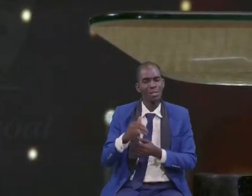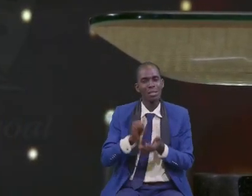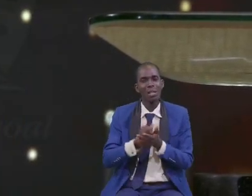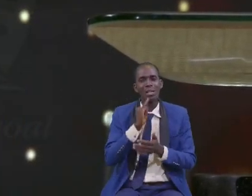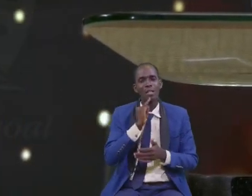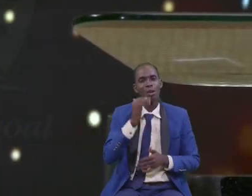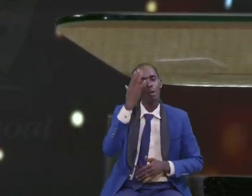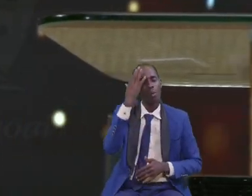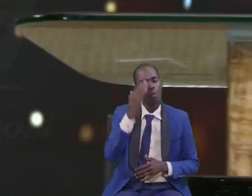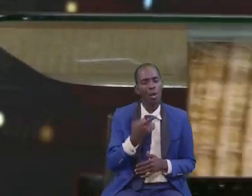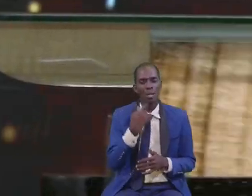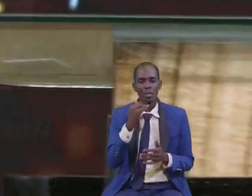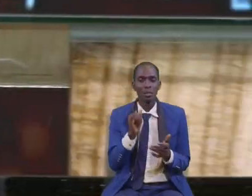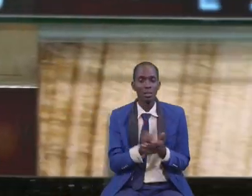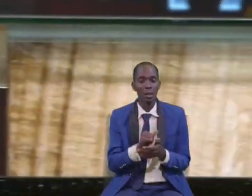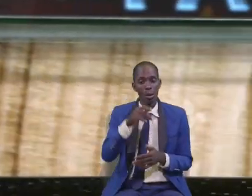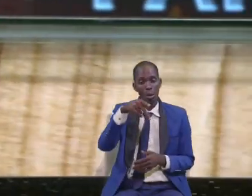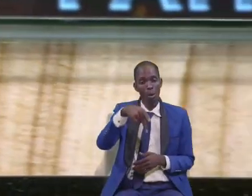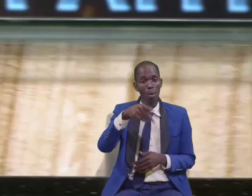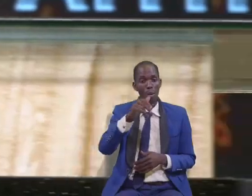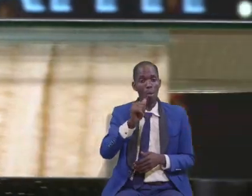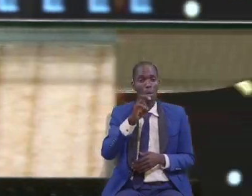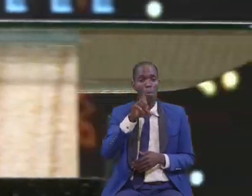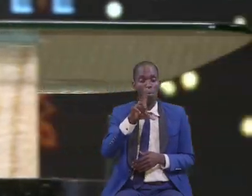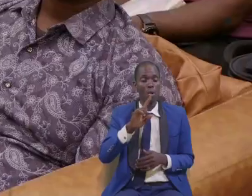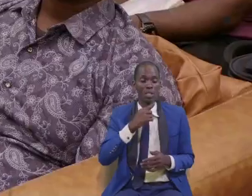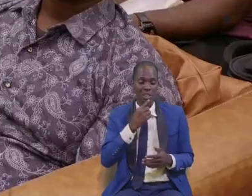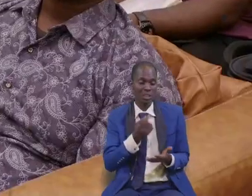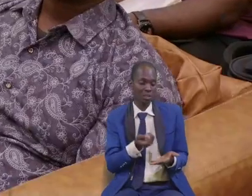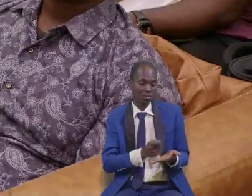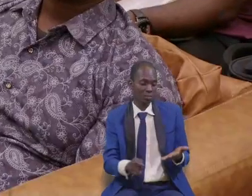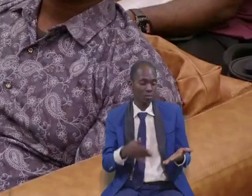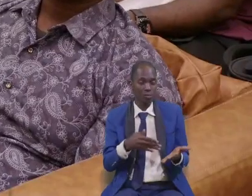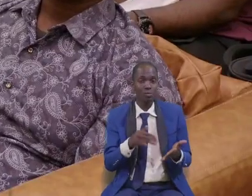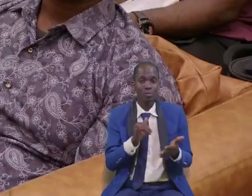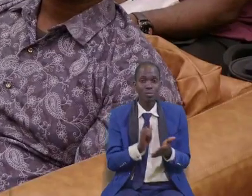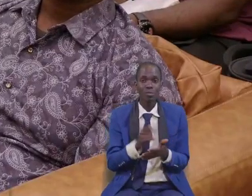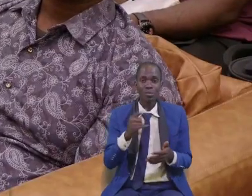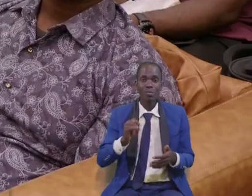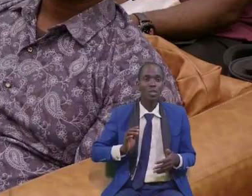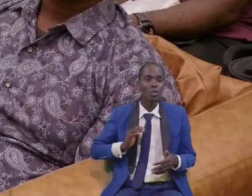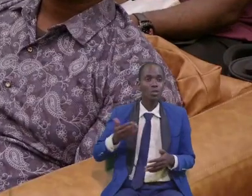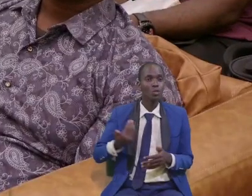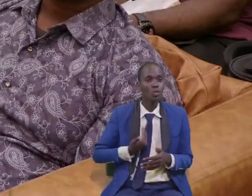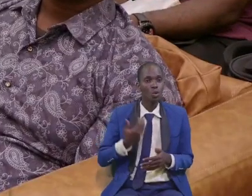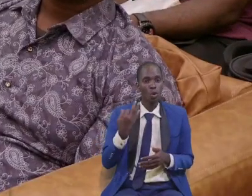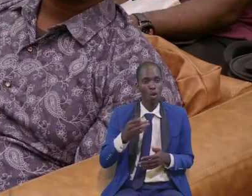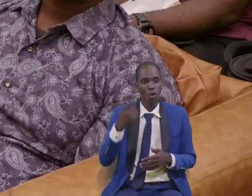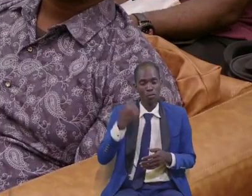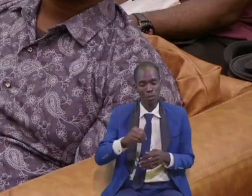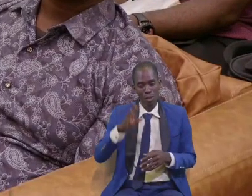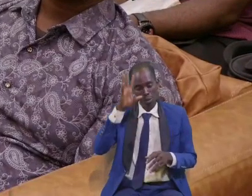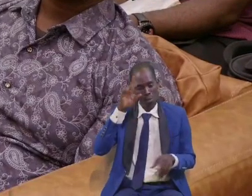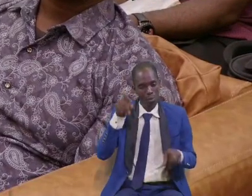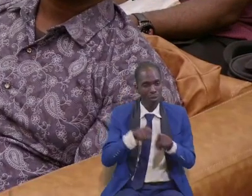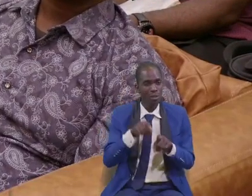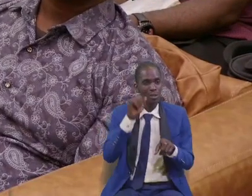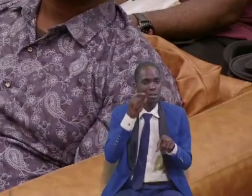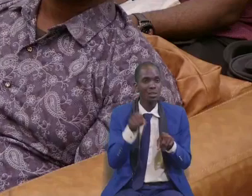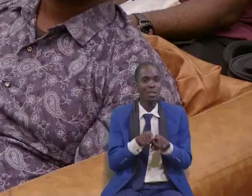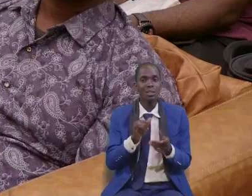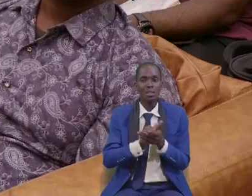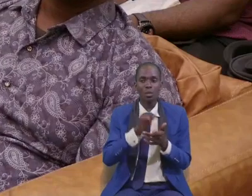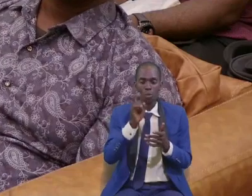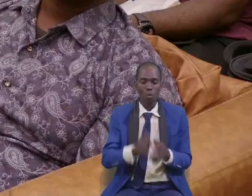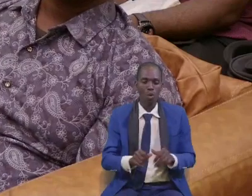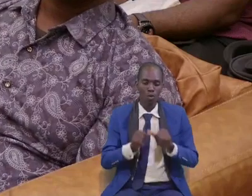that Paul the apostle confirmed the souls of the brethren, and he says that they should continue in the faith,